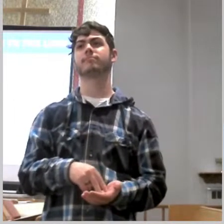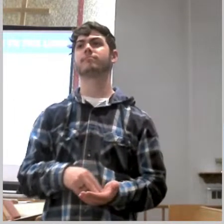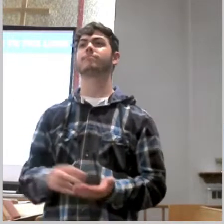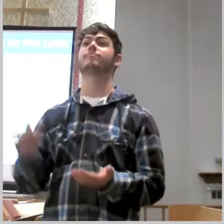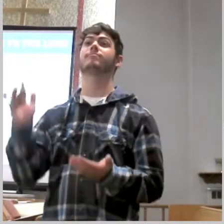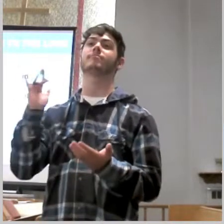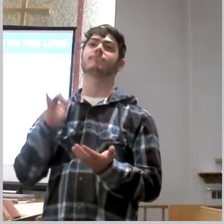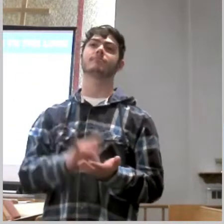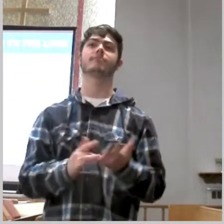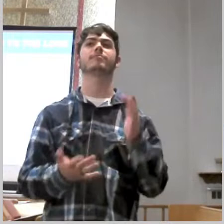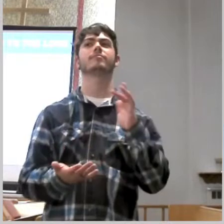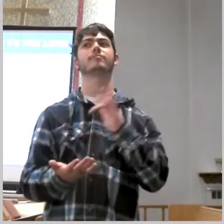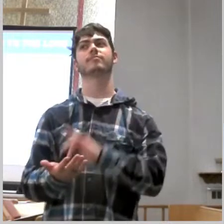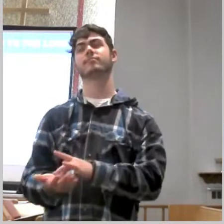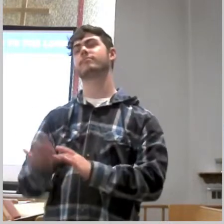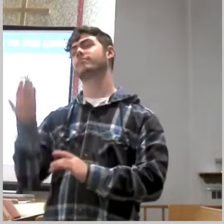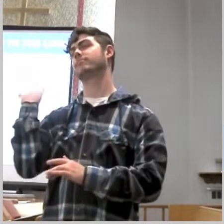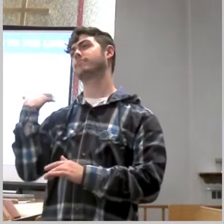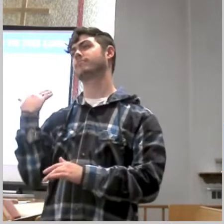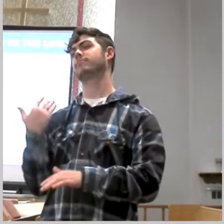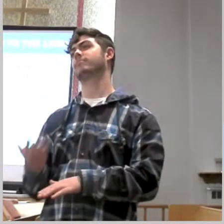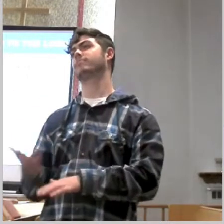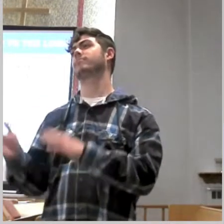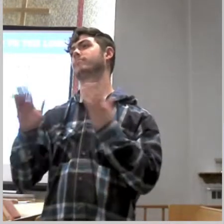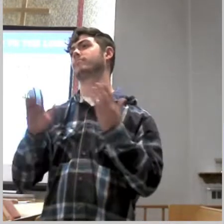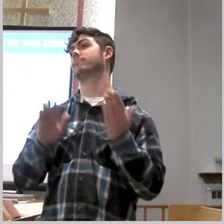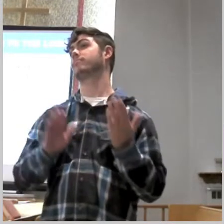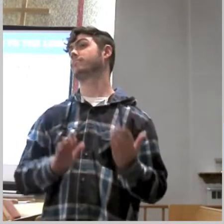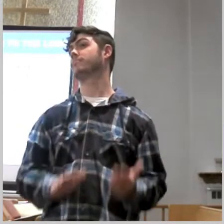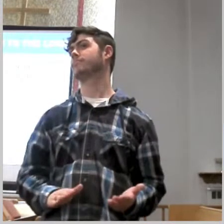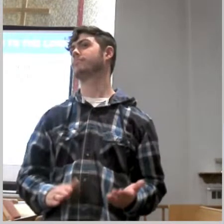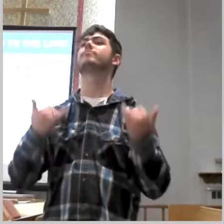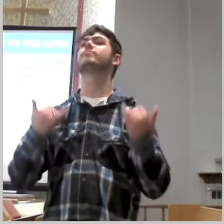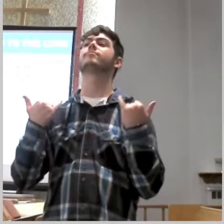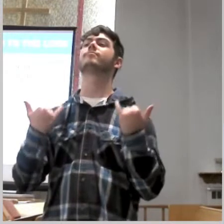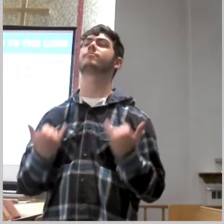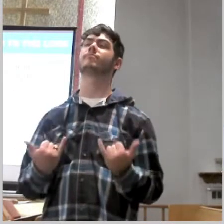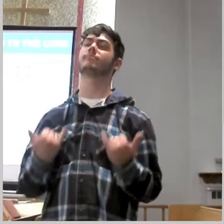risen. Jesus is risen from the